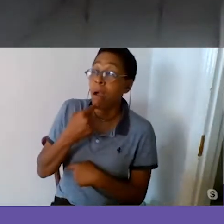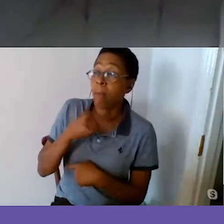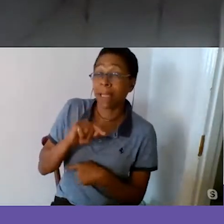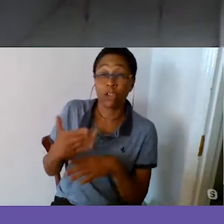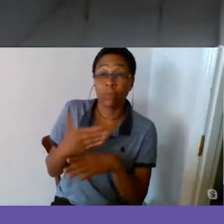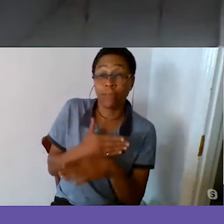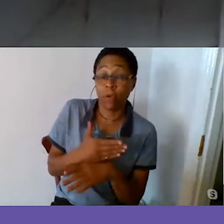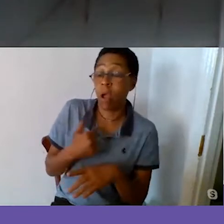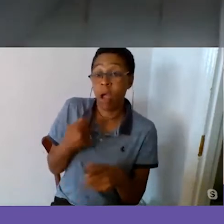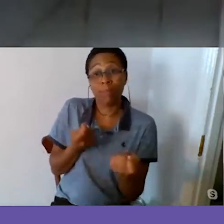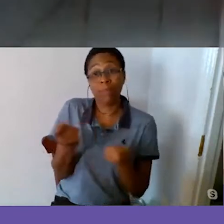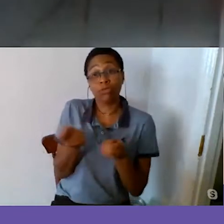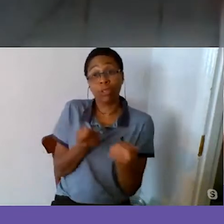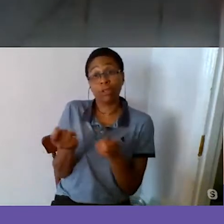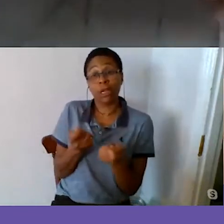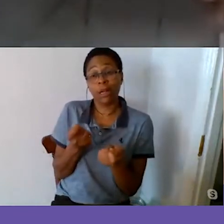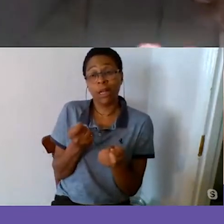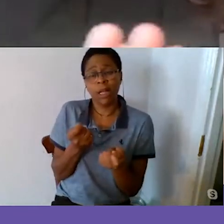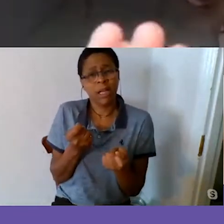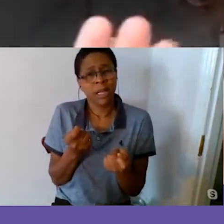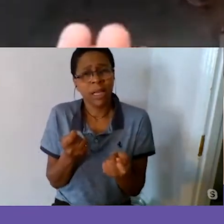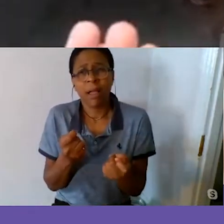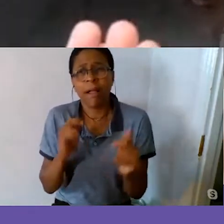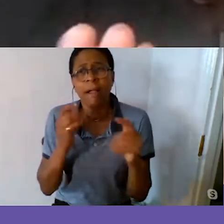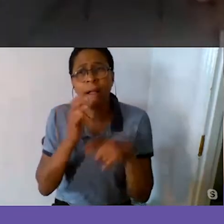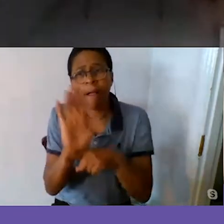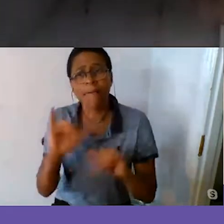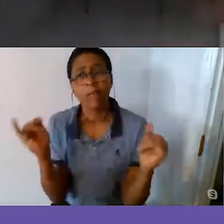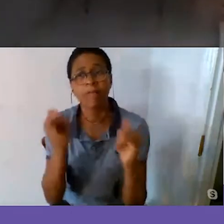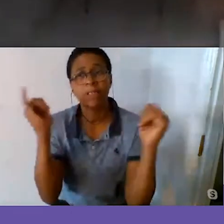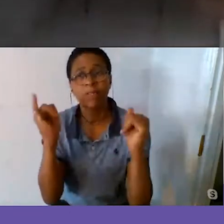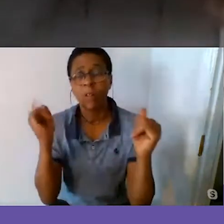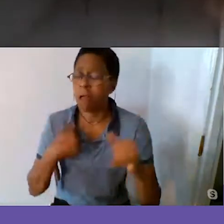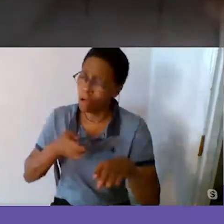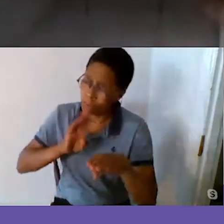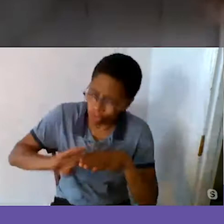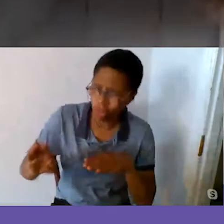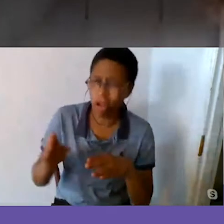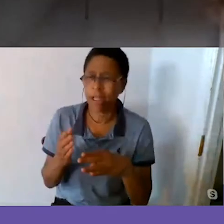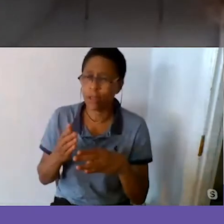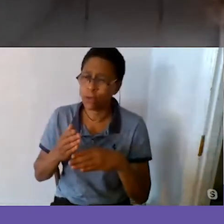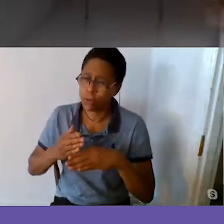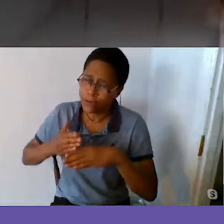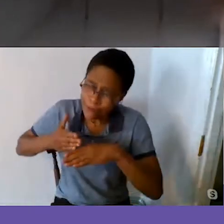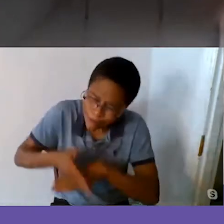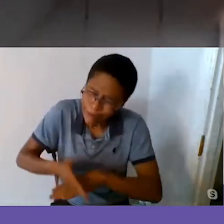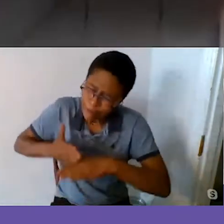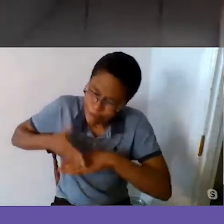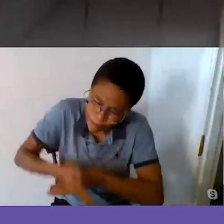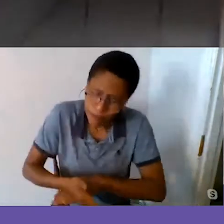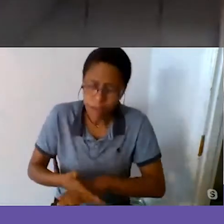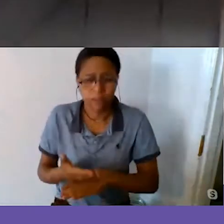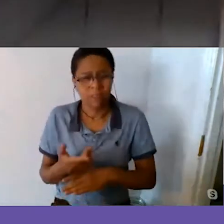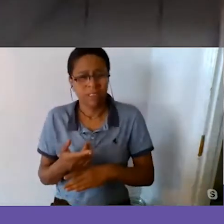I'm directing Iraq's first film festival, and that, like, even with that, I was trying to work through radical pedagogy of how film festivals work, because for one